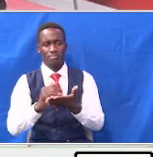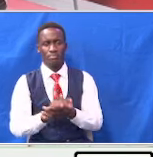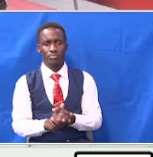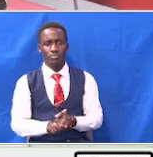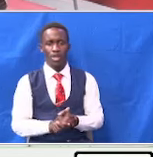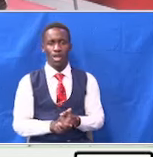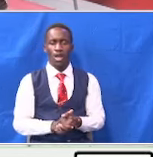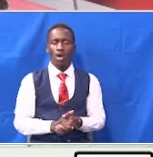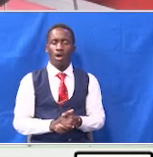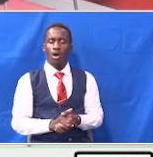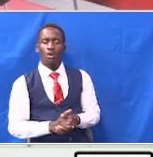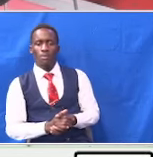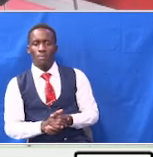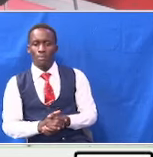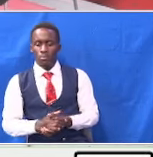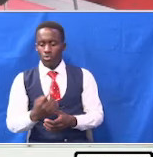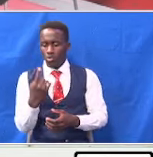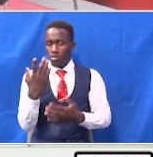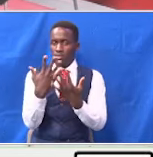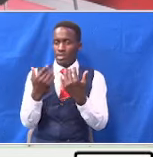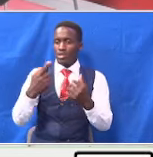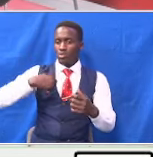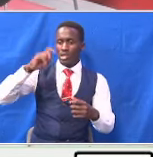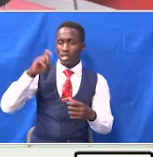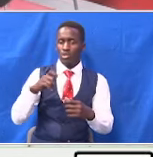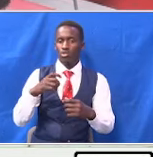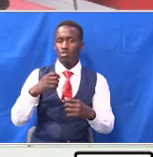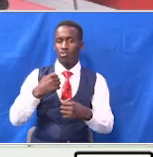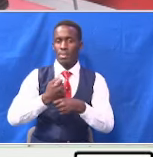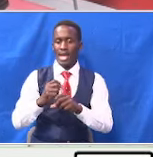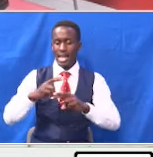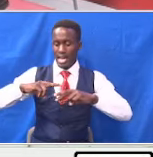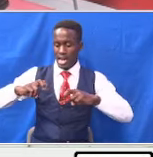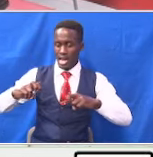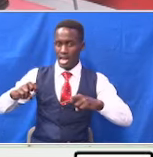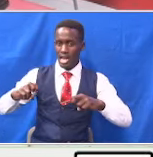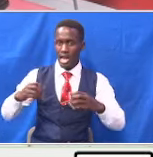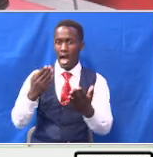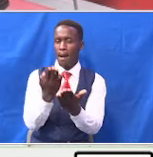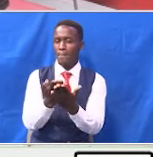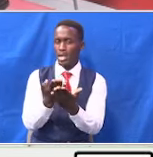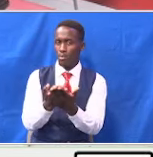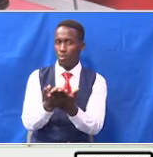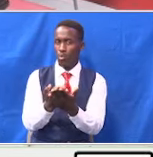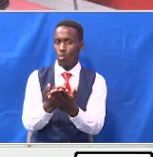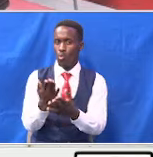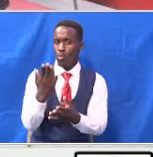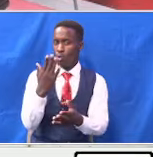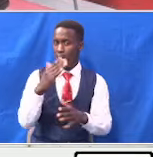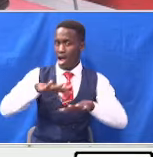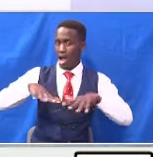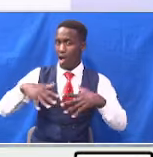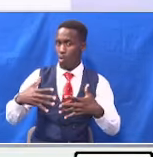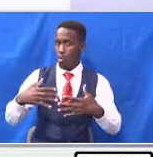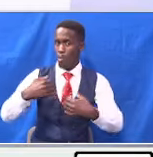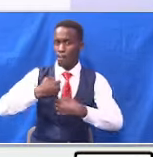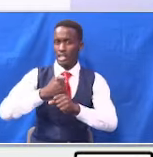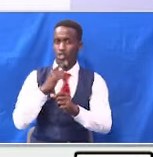things is we need to make research applicable. We need more applied research. So what we need to do is ensure that